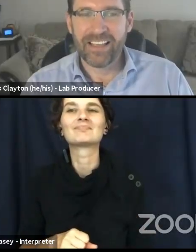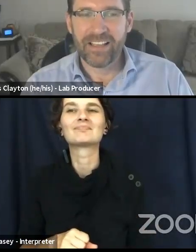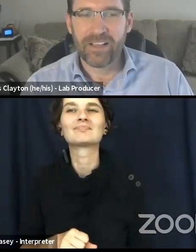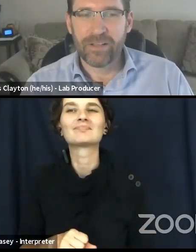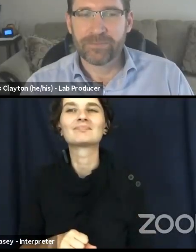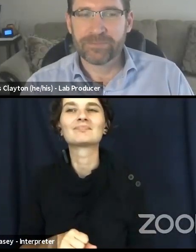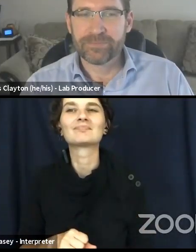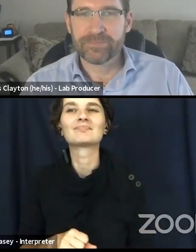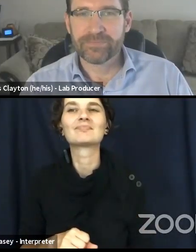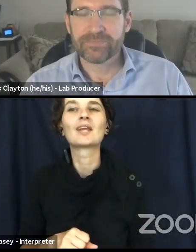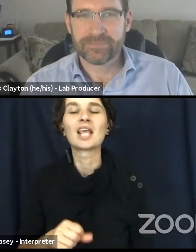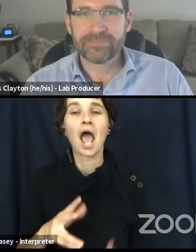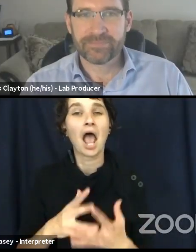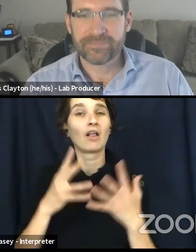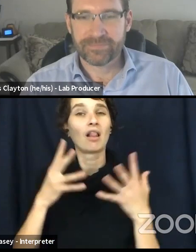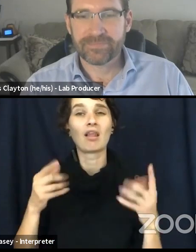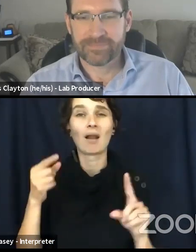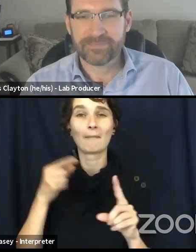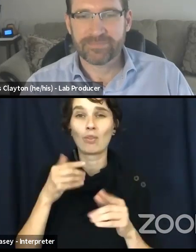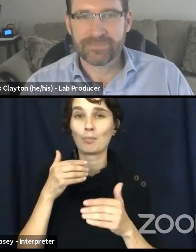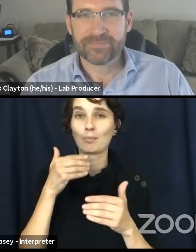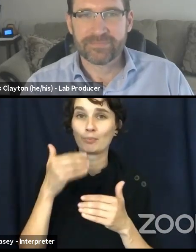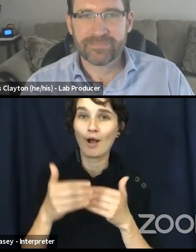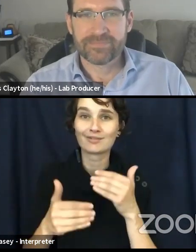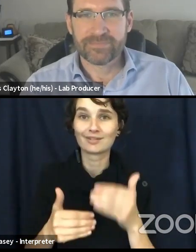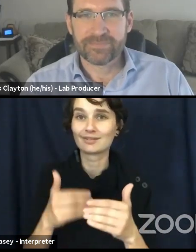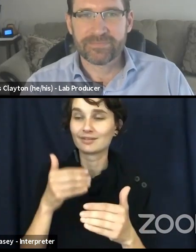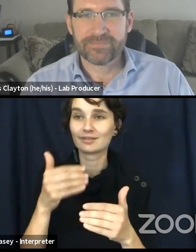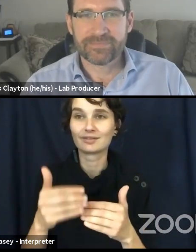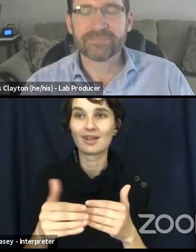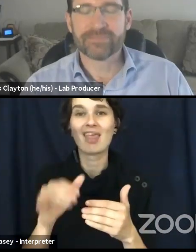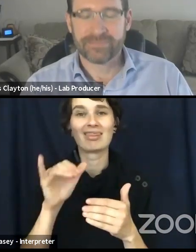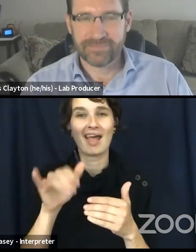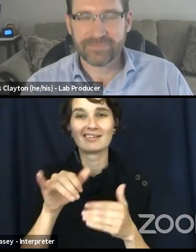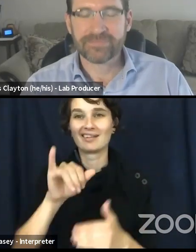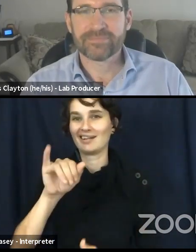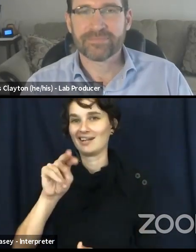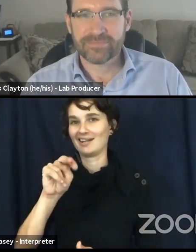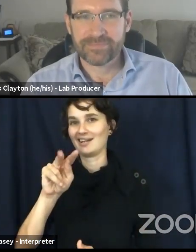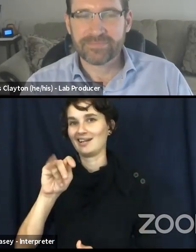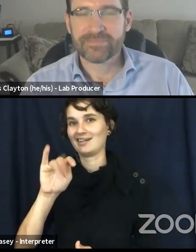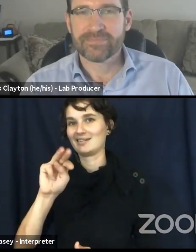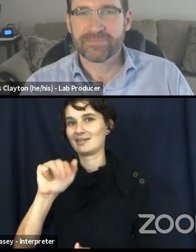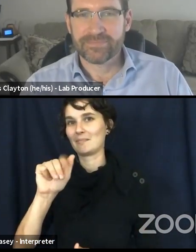the process is the real intimate thing that's happening here, which I really appreciate.